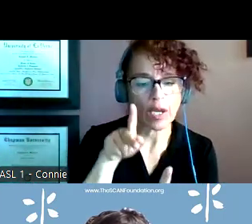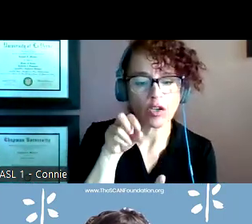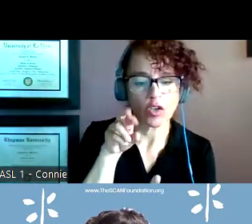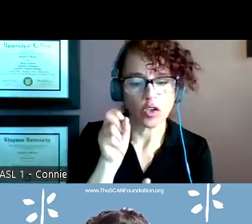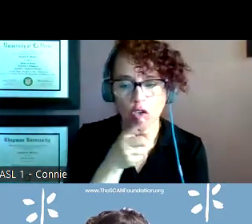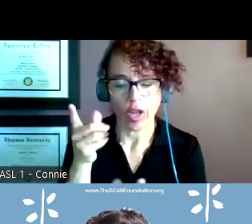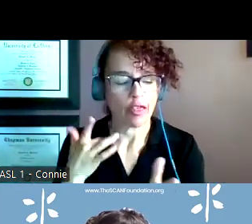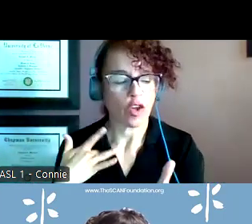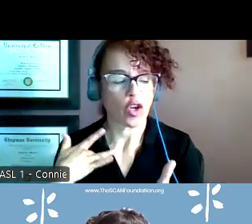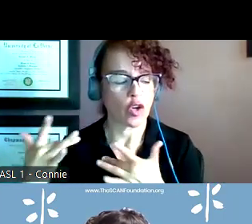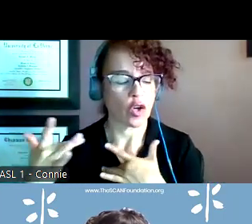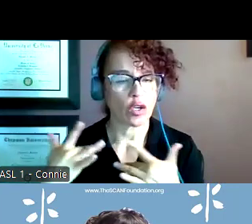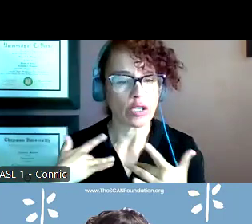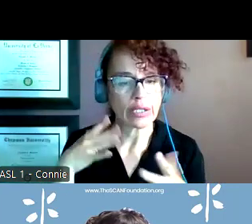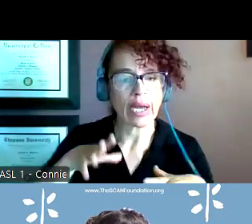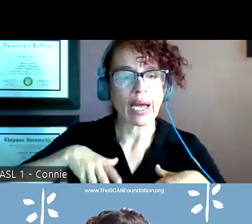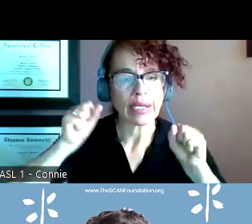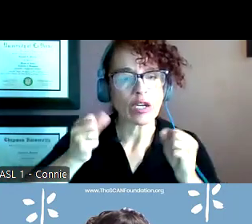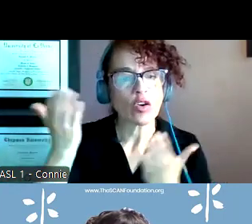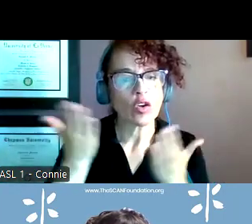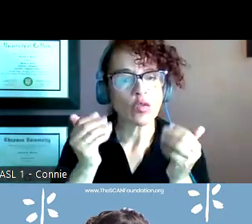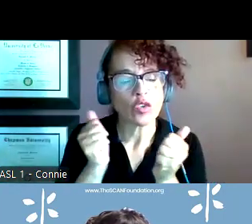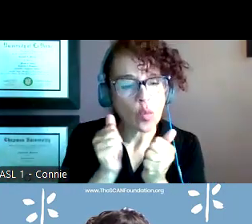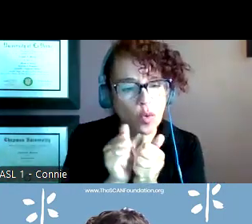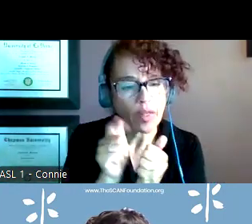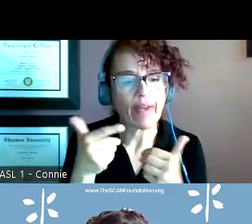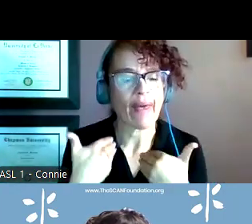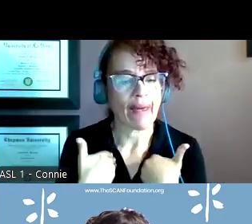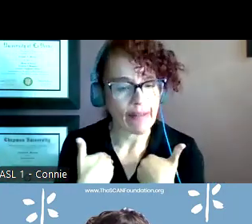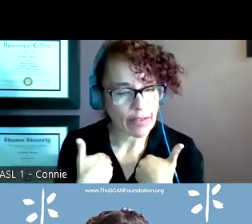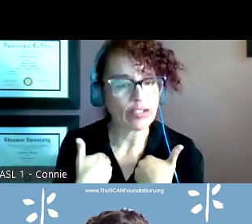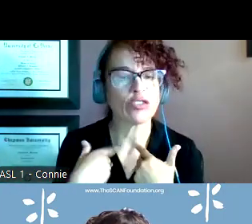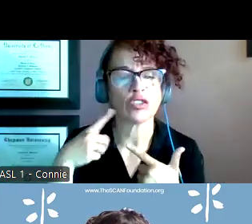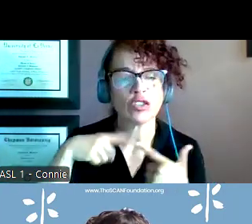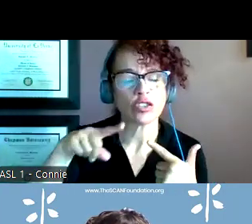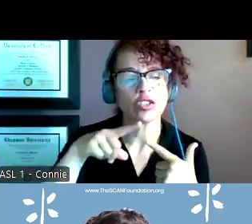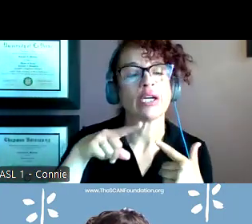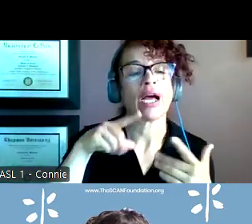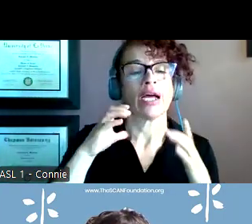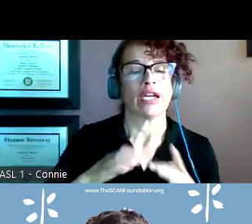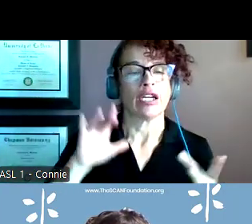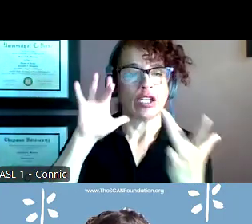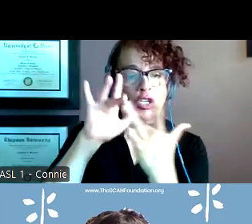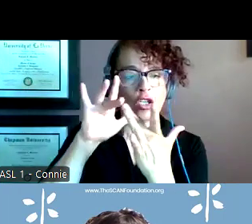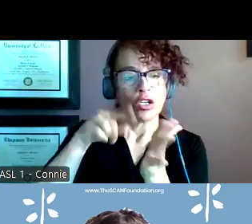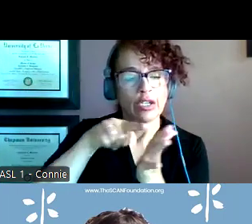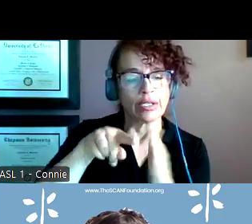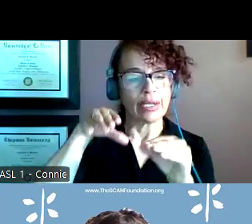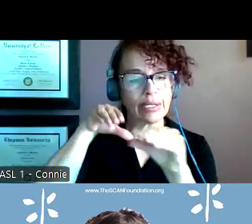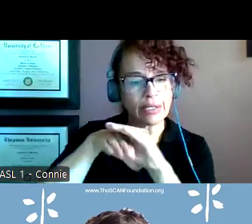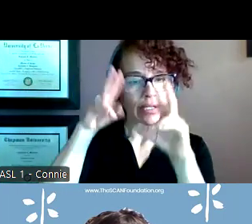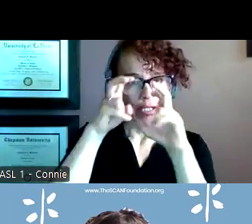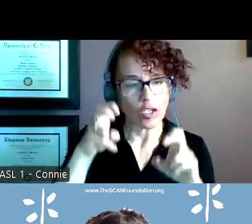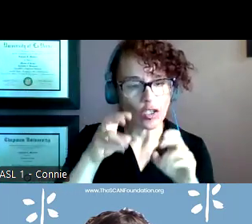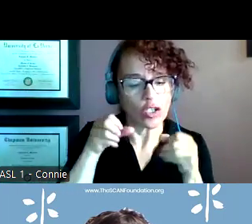their concerns and the gaps in services that they have. Need both consumer outreach for feedback and assessment,